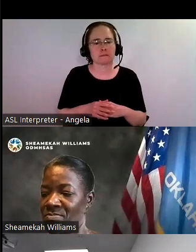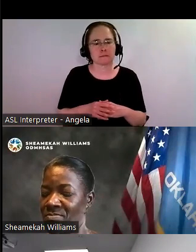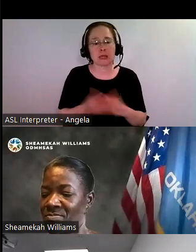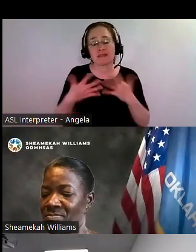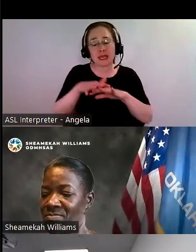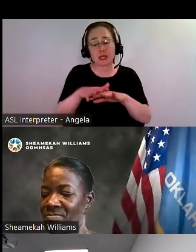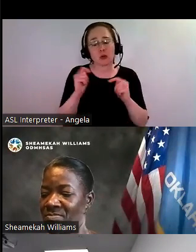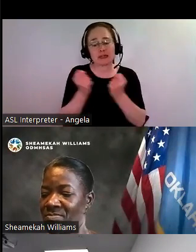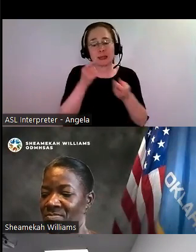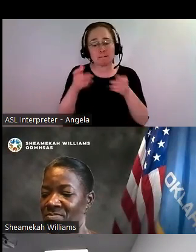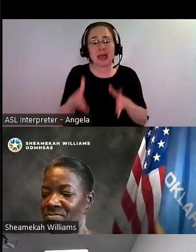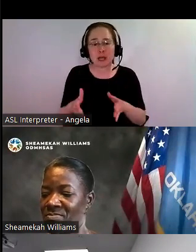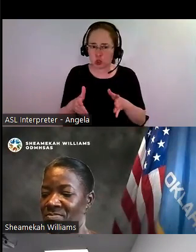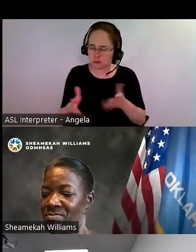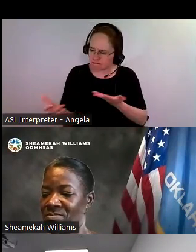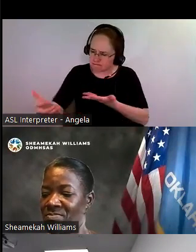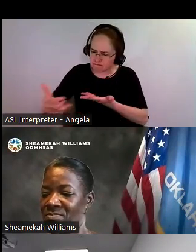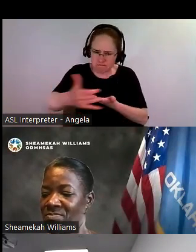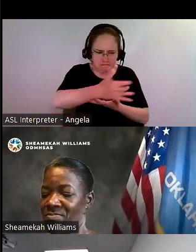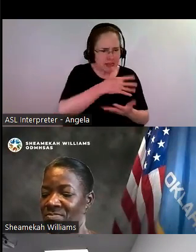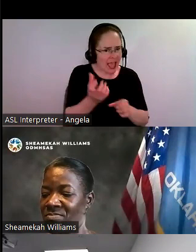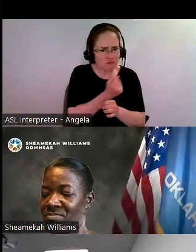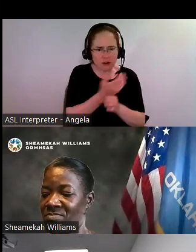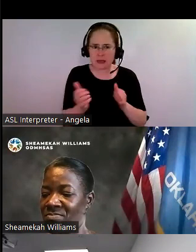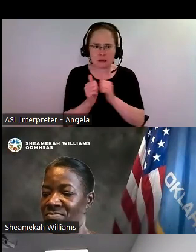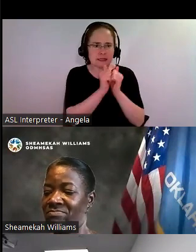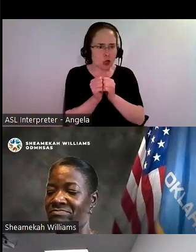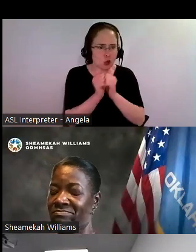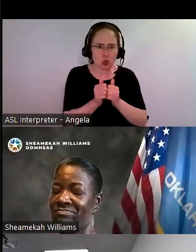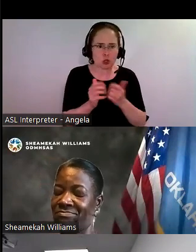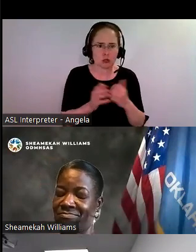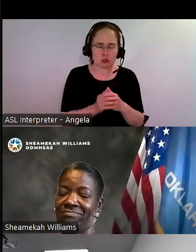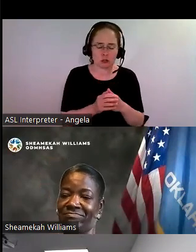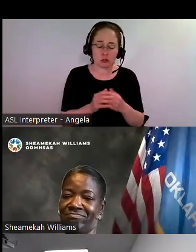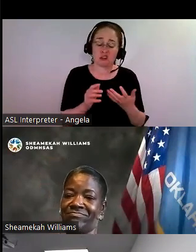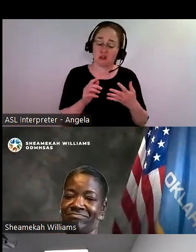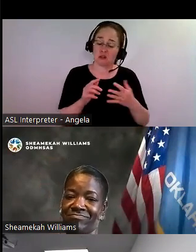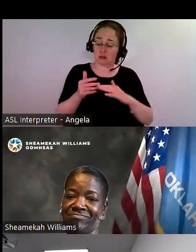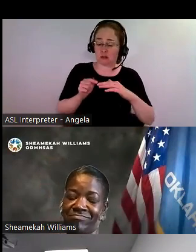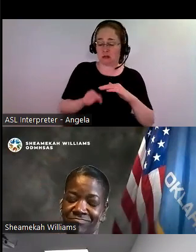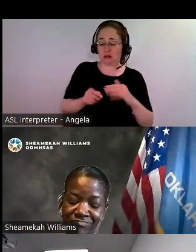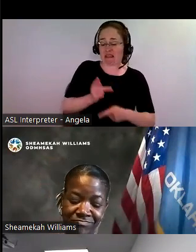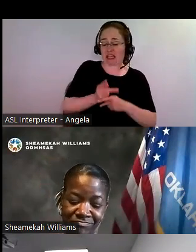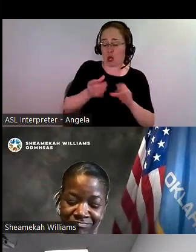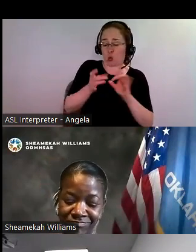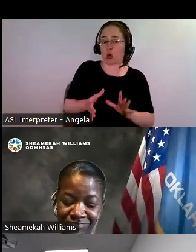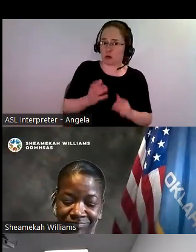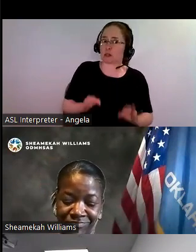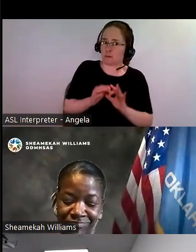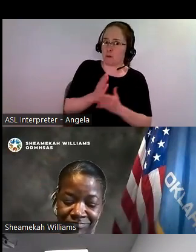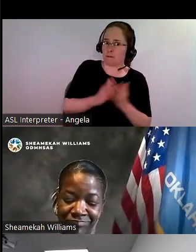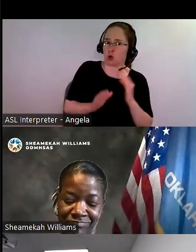integrated team manager pulls everything together. That care coordinator is a major piece of this, of course, and that family